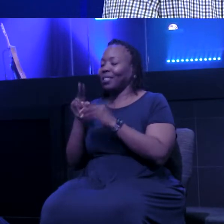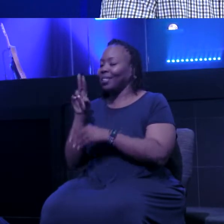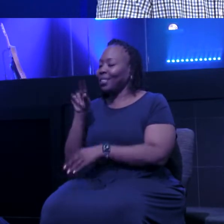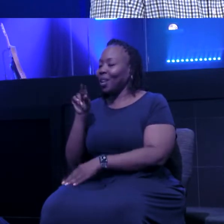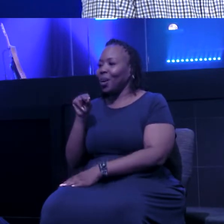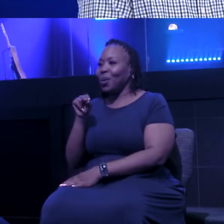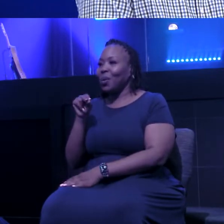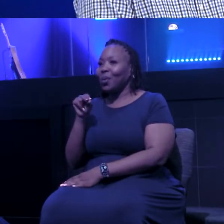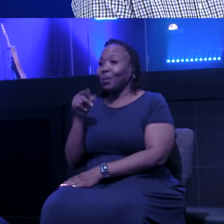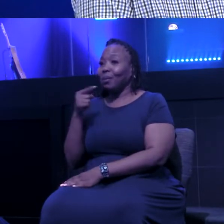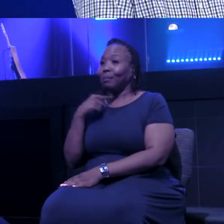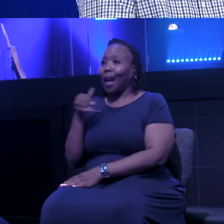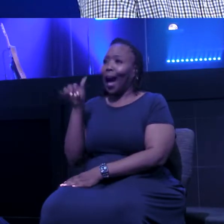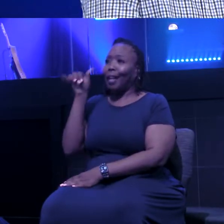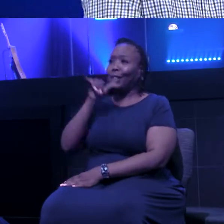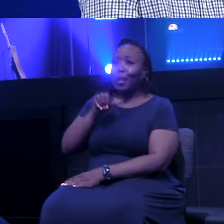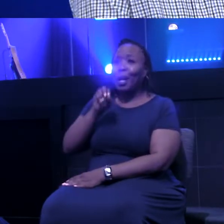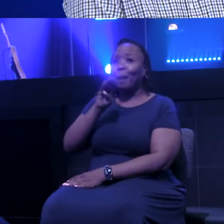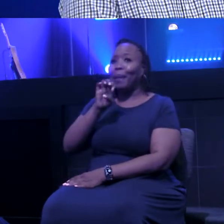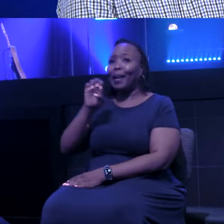I drank a beer once. Okay.